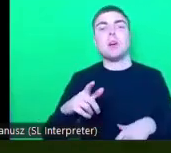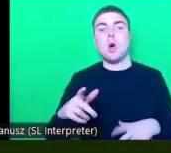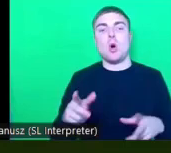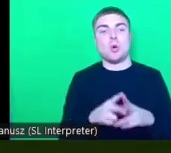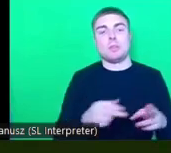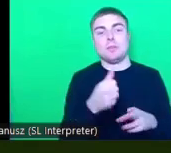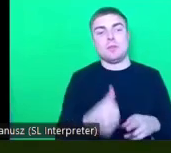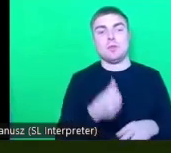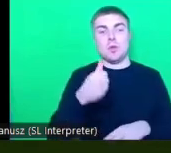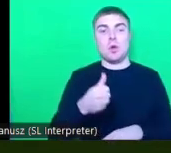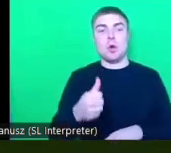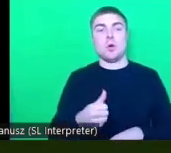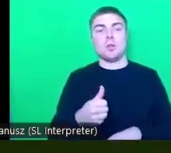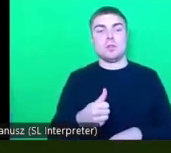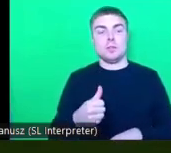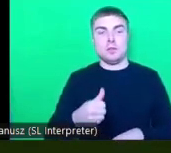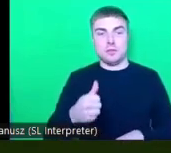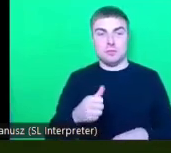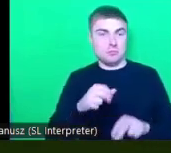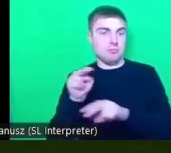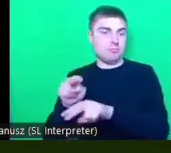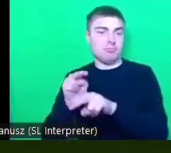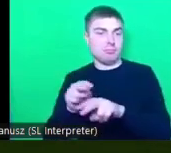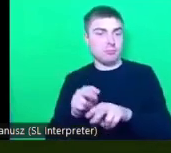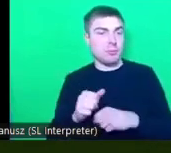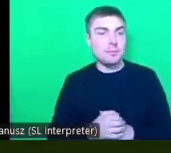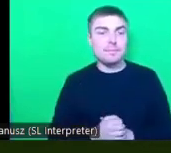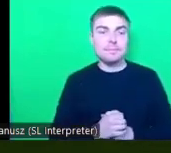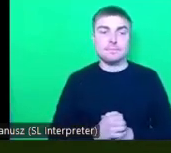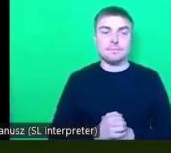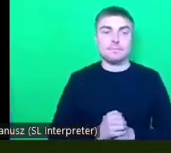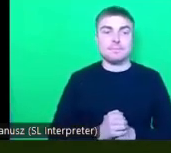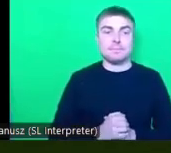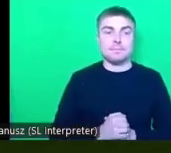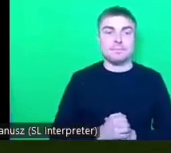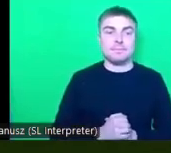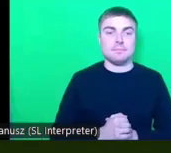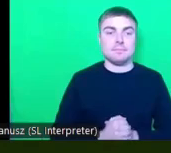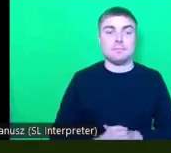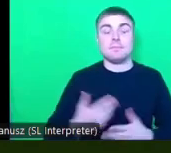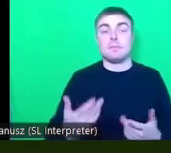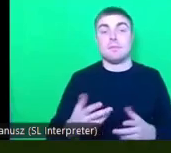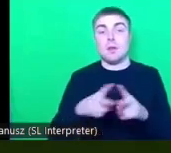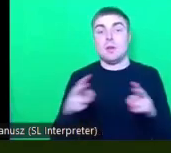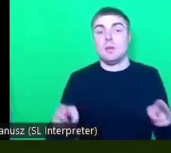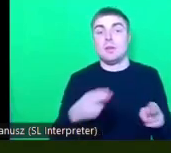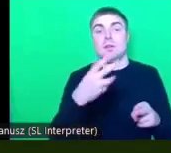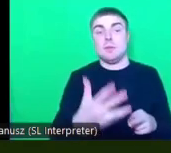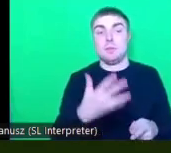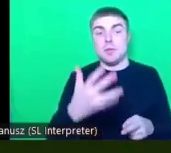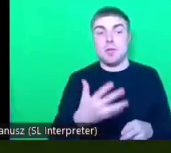the adjacent control areas. But here you also see this indication that actually wolves